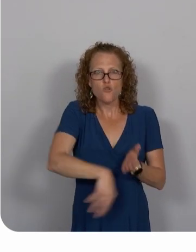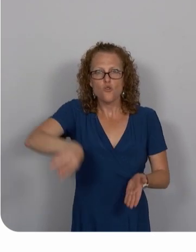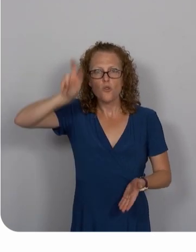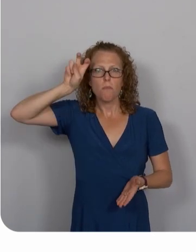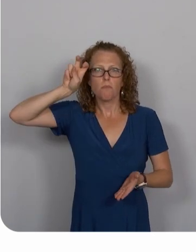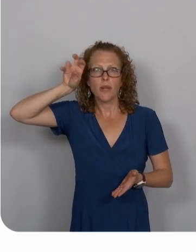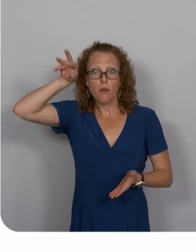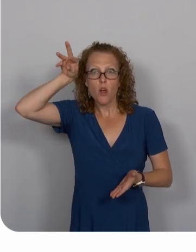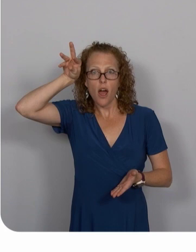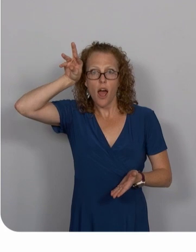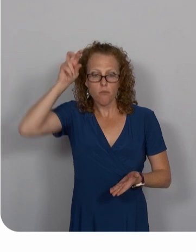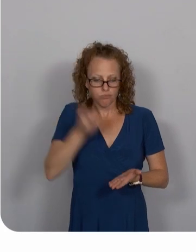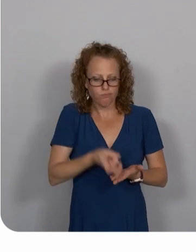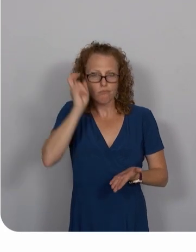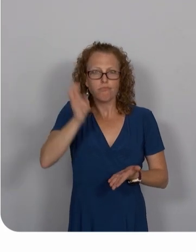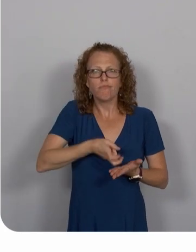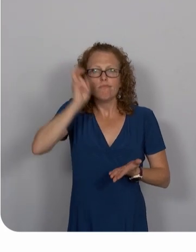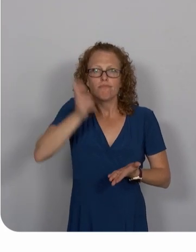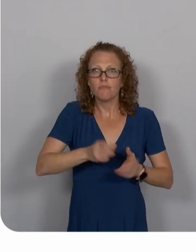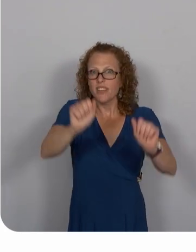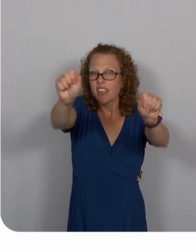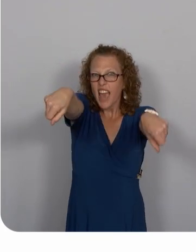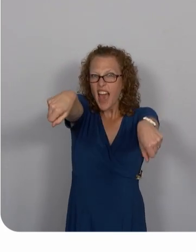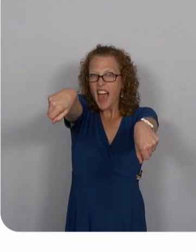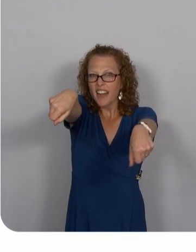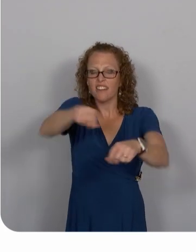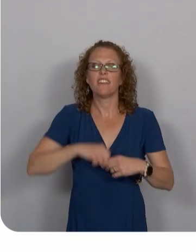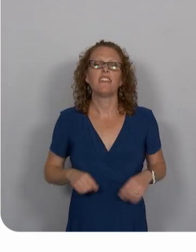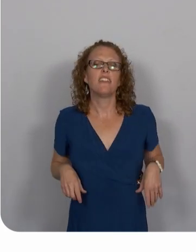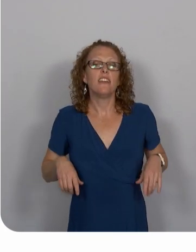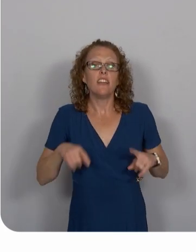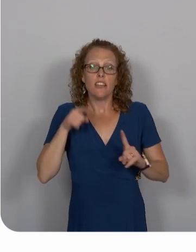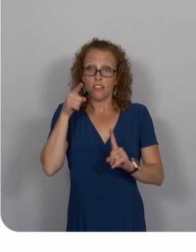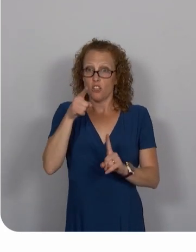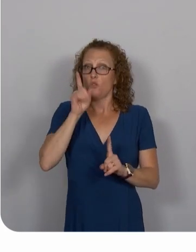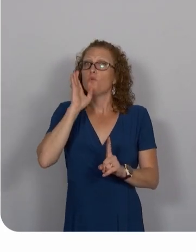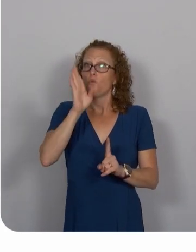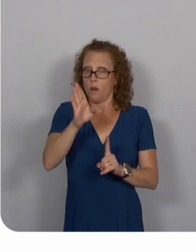stream. And to keep you present and in the